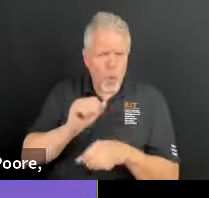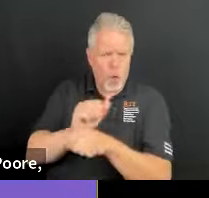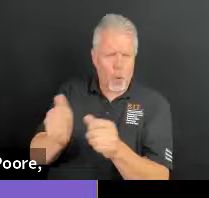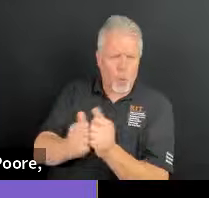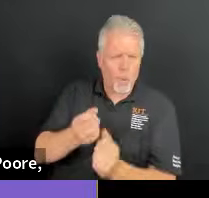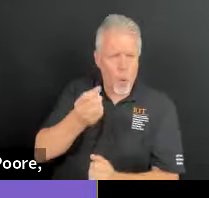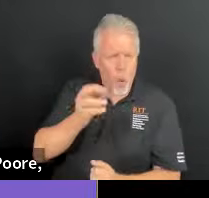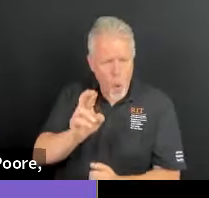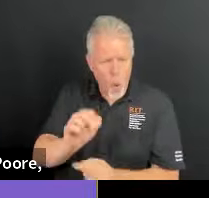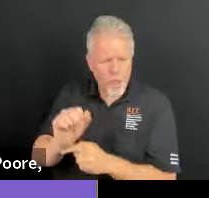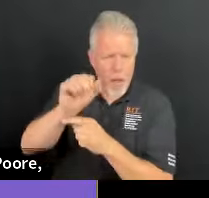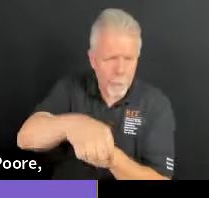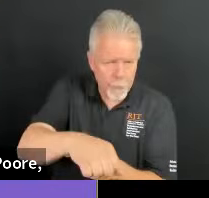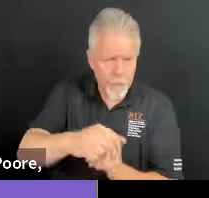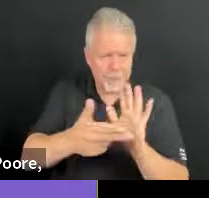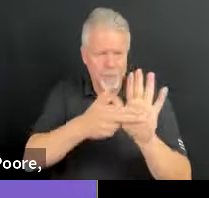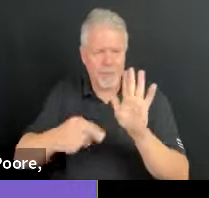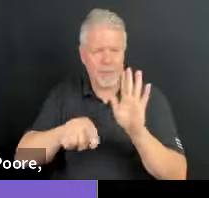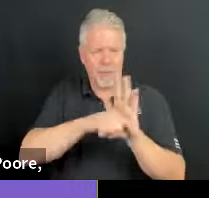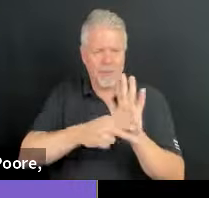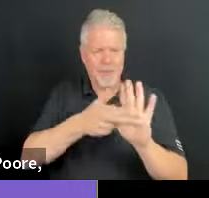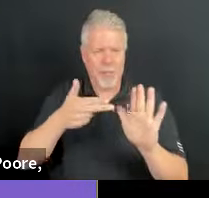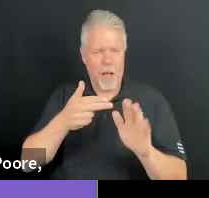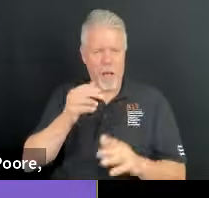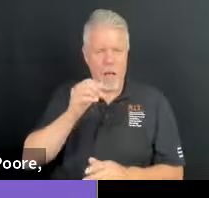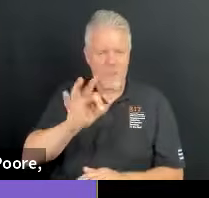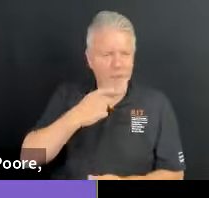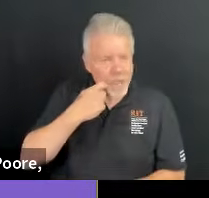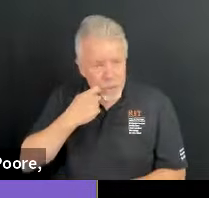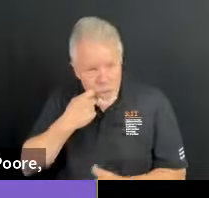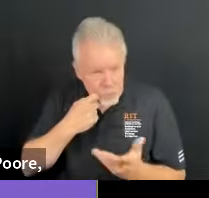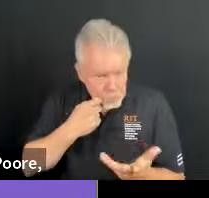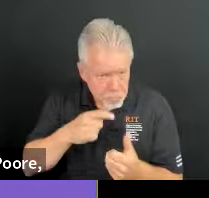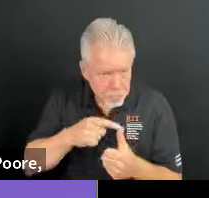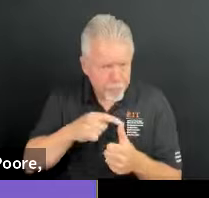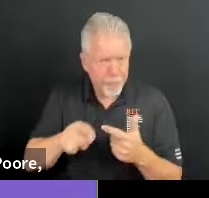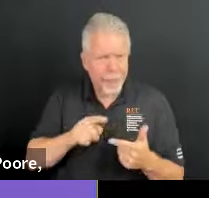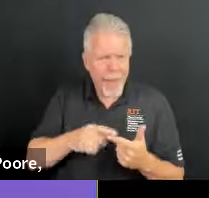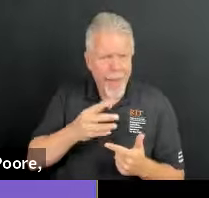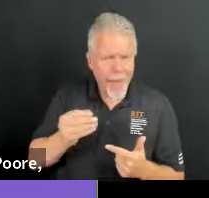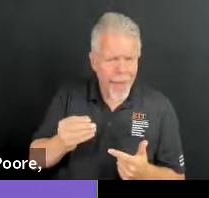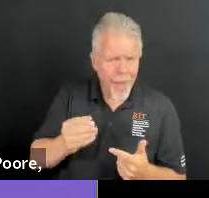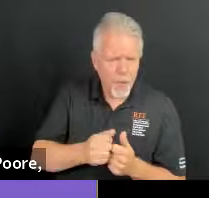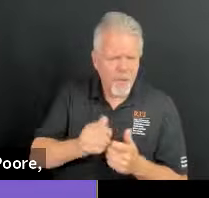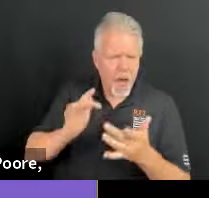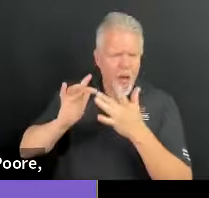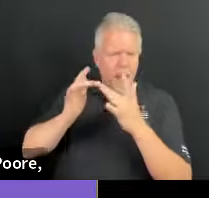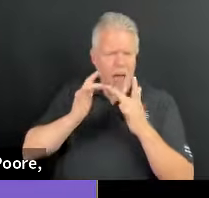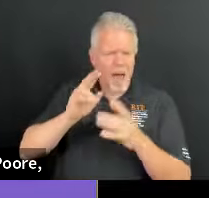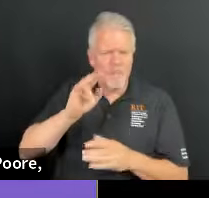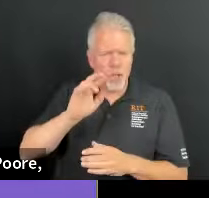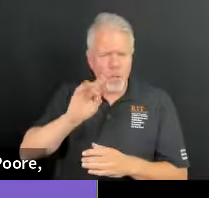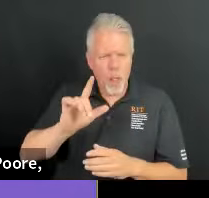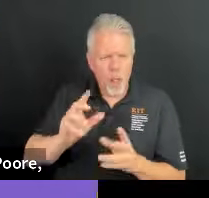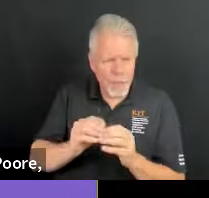So we do we work or enforce the negative stigma? 1 second.